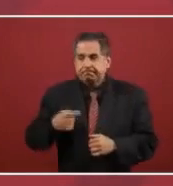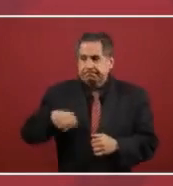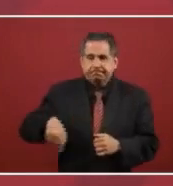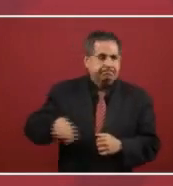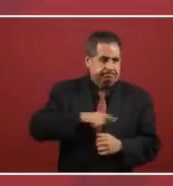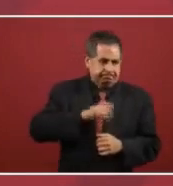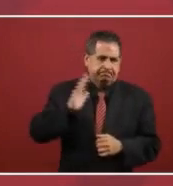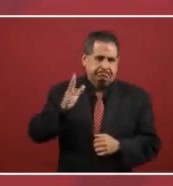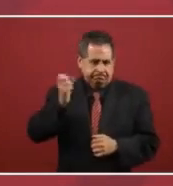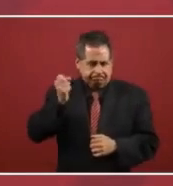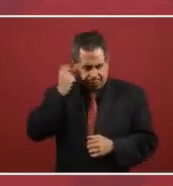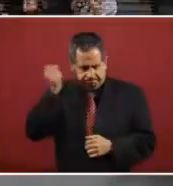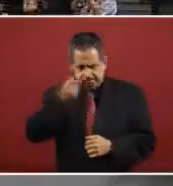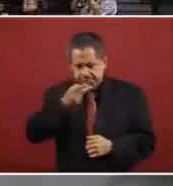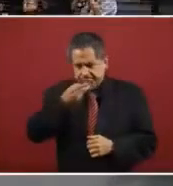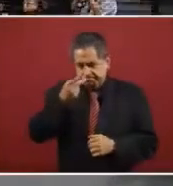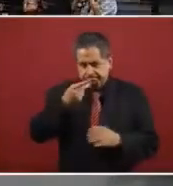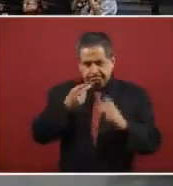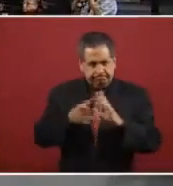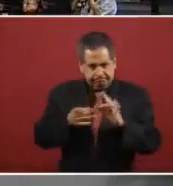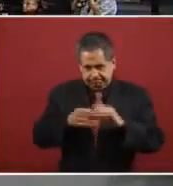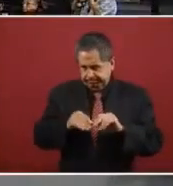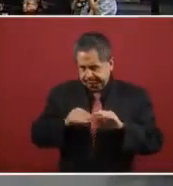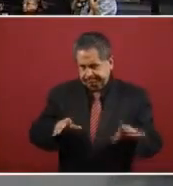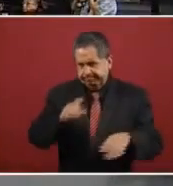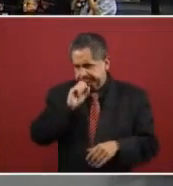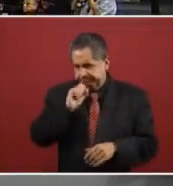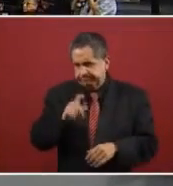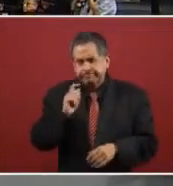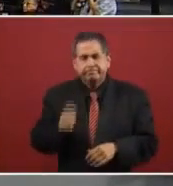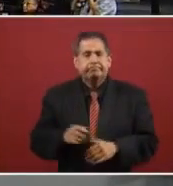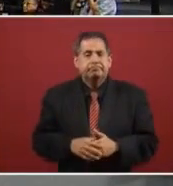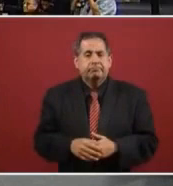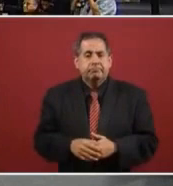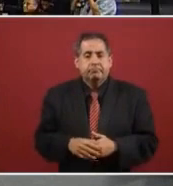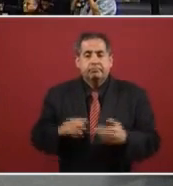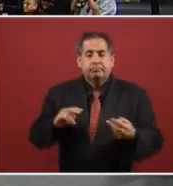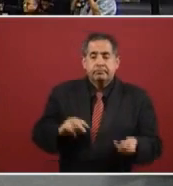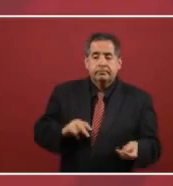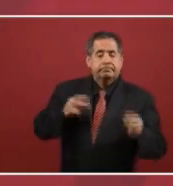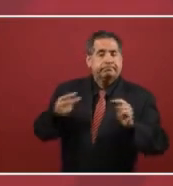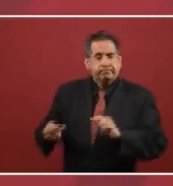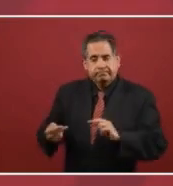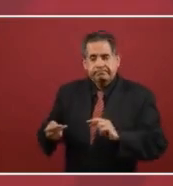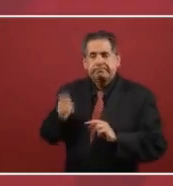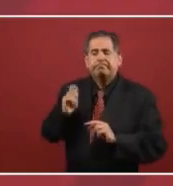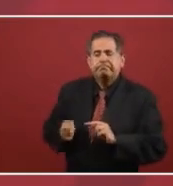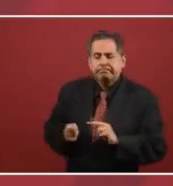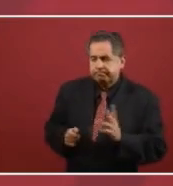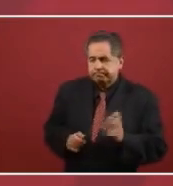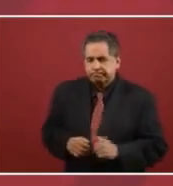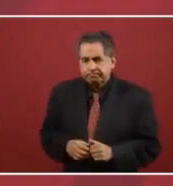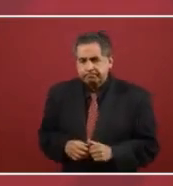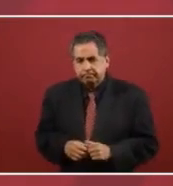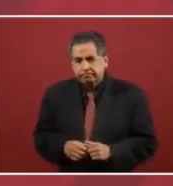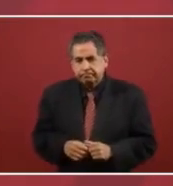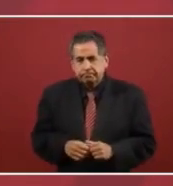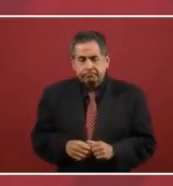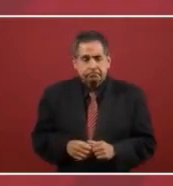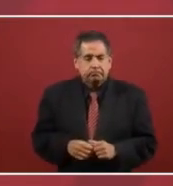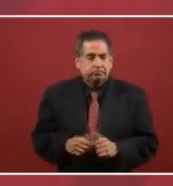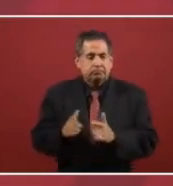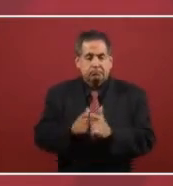and here we've spoken of siempre también other times de as well, la otra cara de la moneda, the other side of the coin,